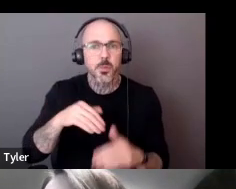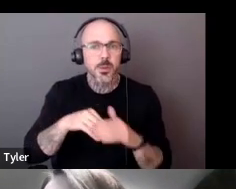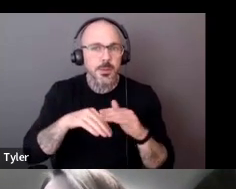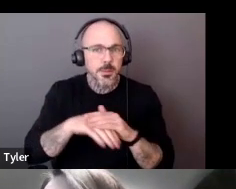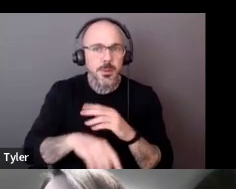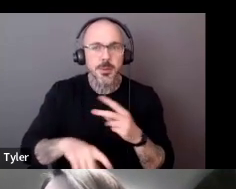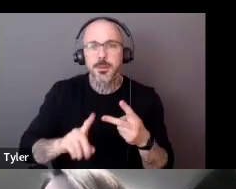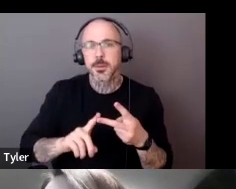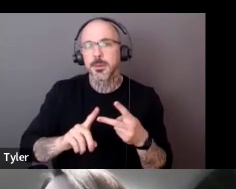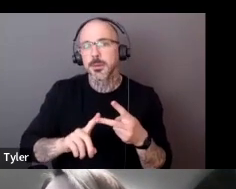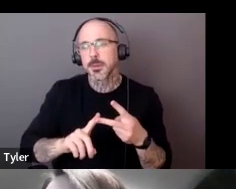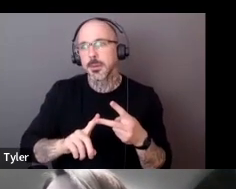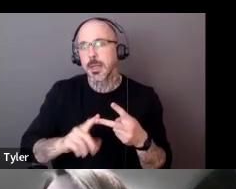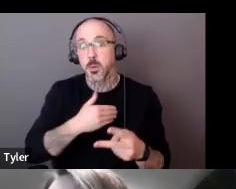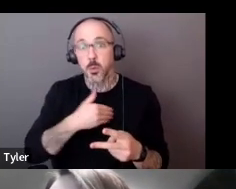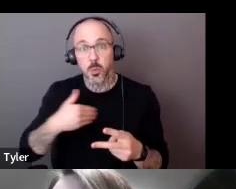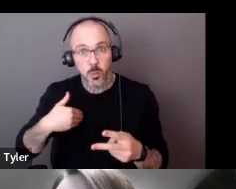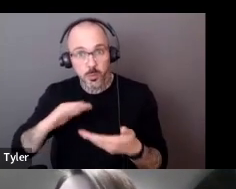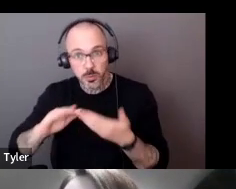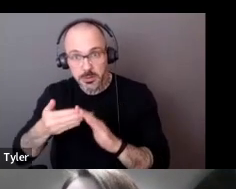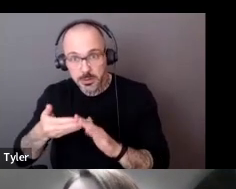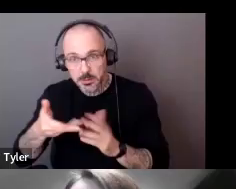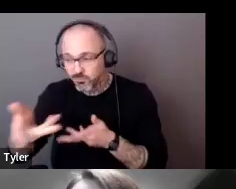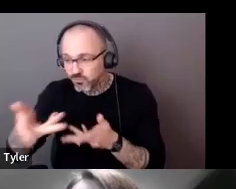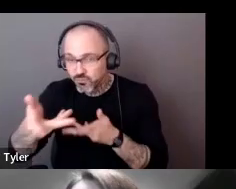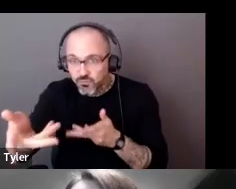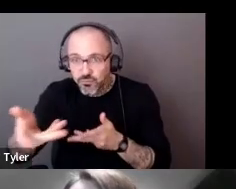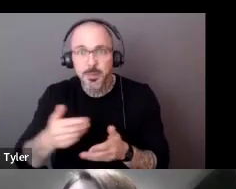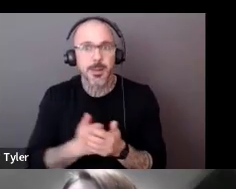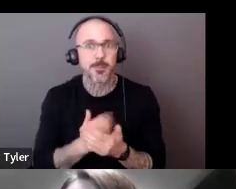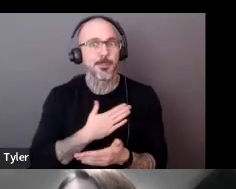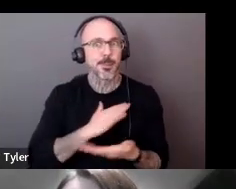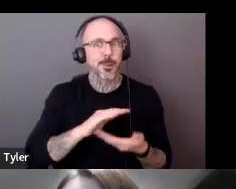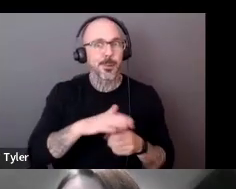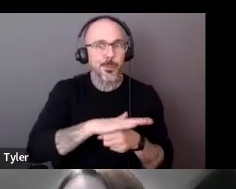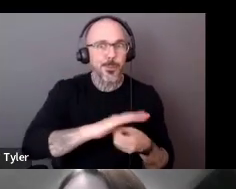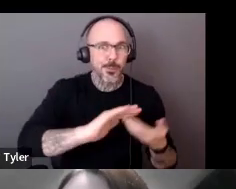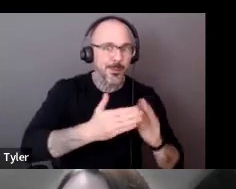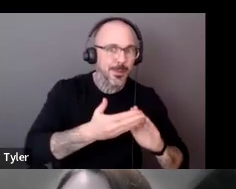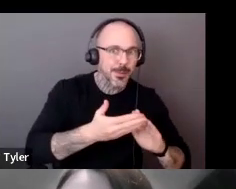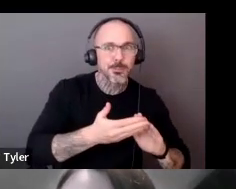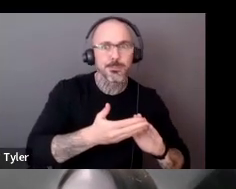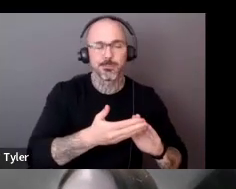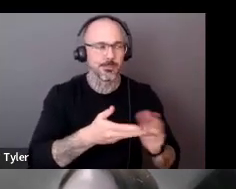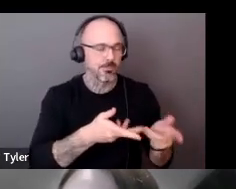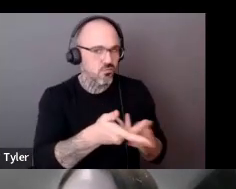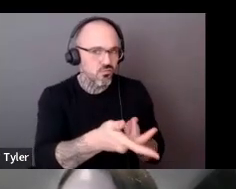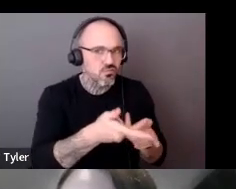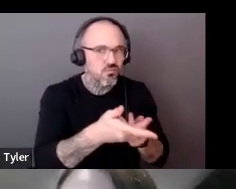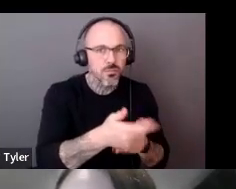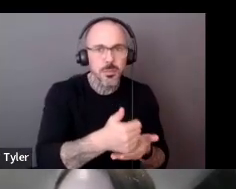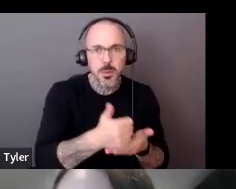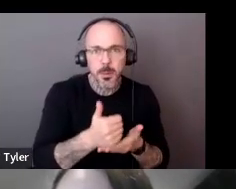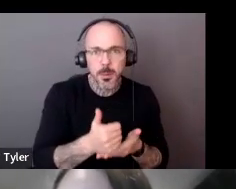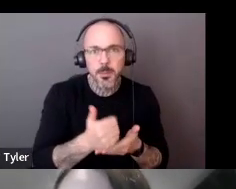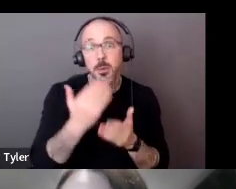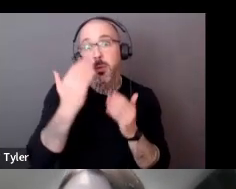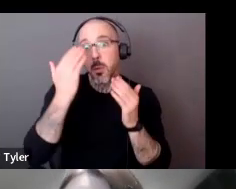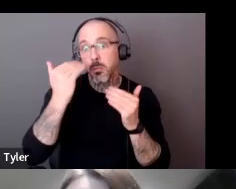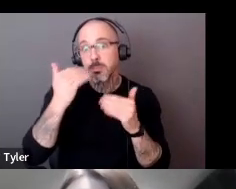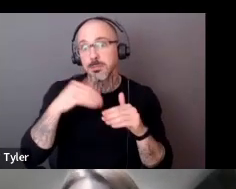live. And hopefully, it will come through and it will be, relatively smooth